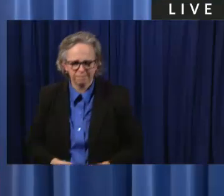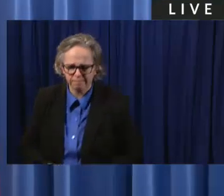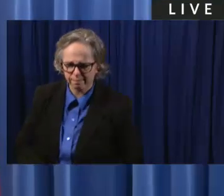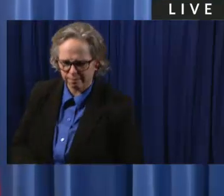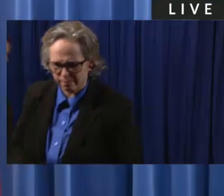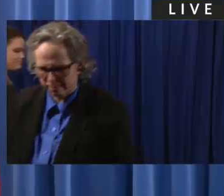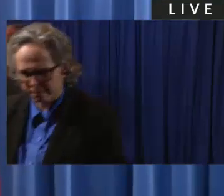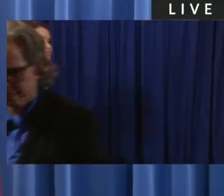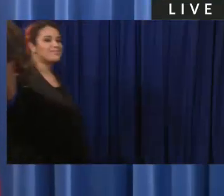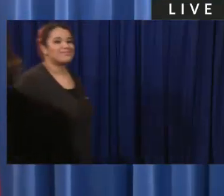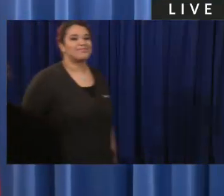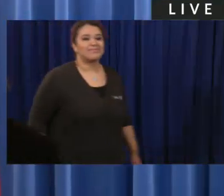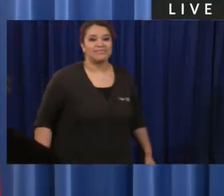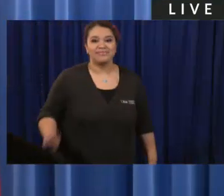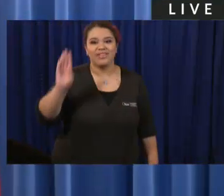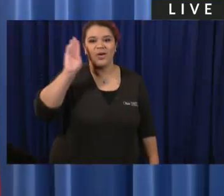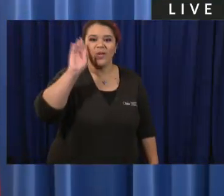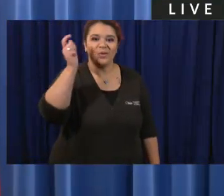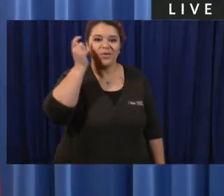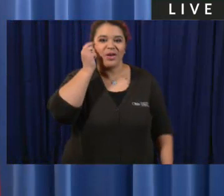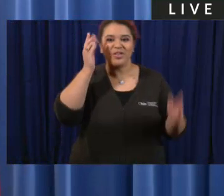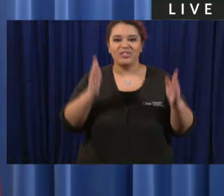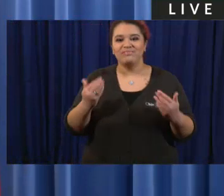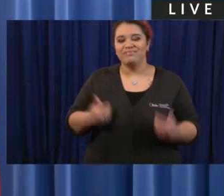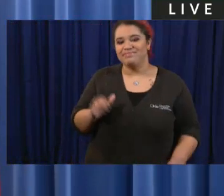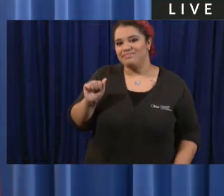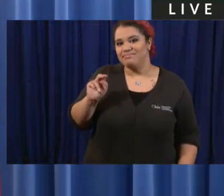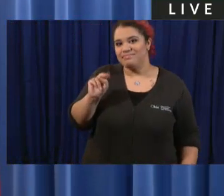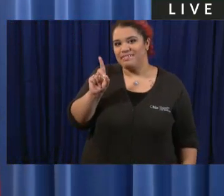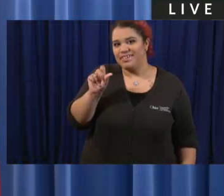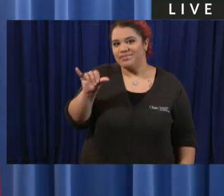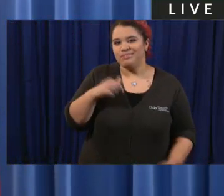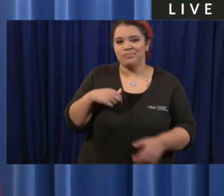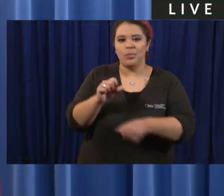Hi, Governor. Andy Chow with Ohio Public Radio and Television State House News Bureau.